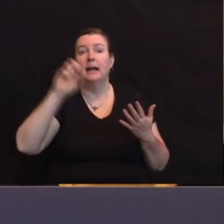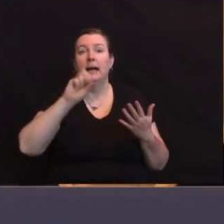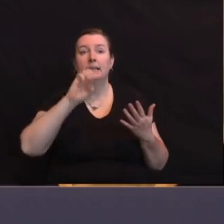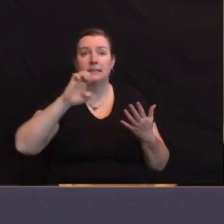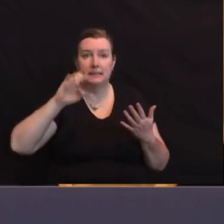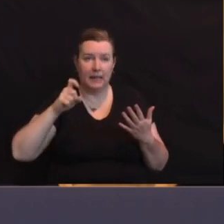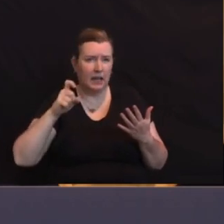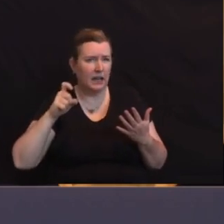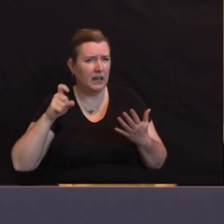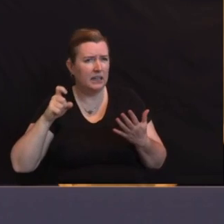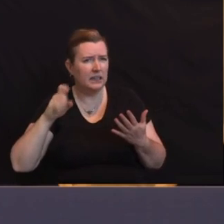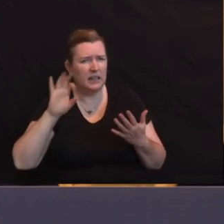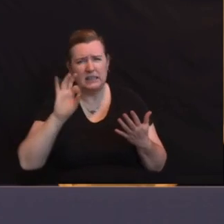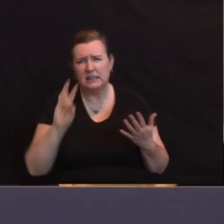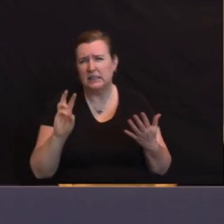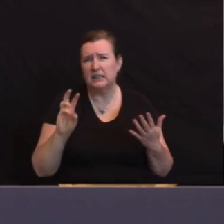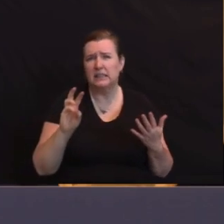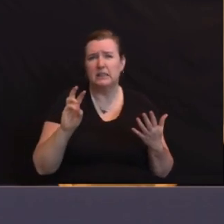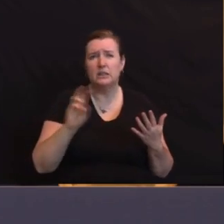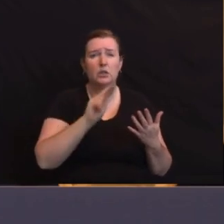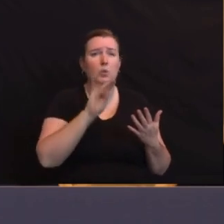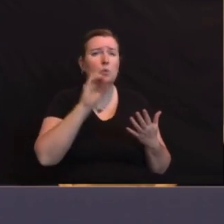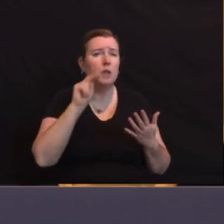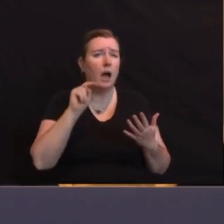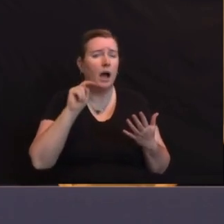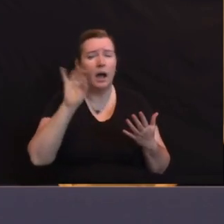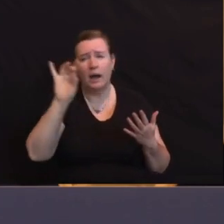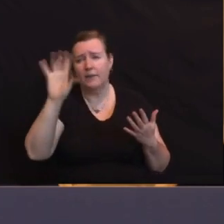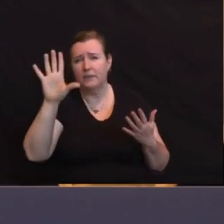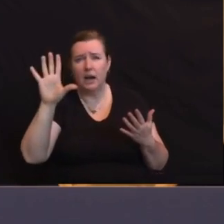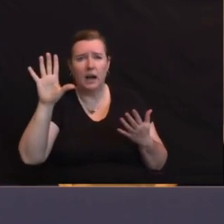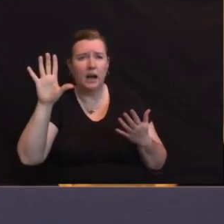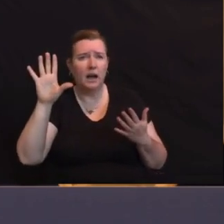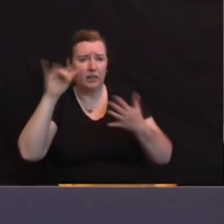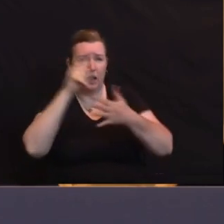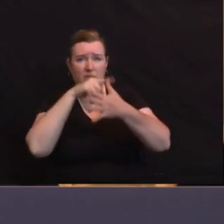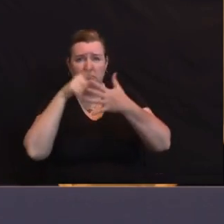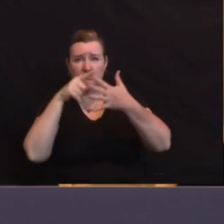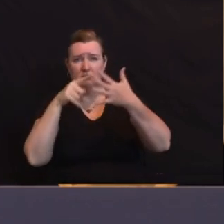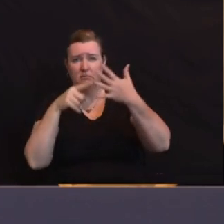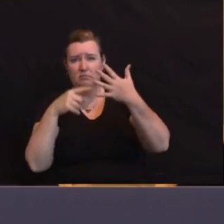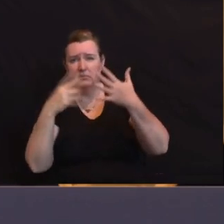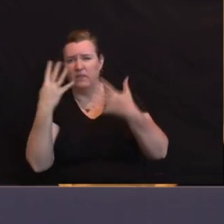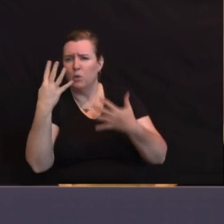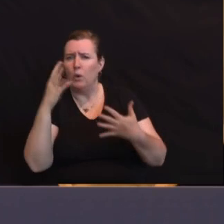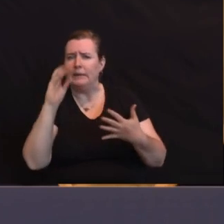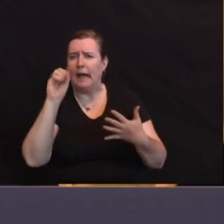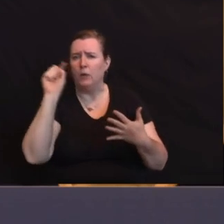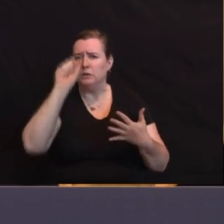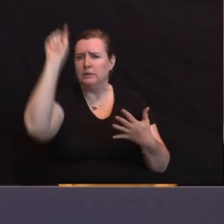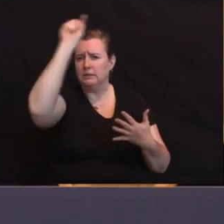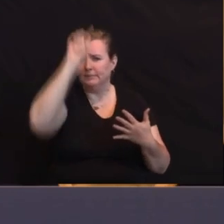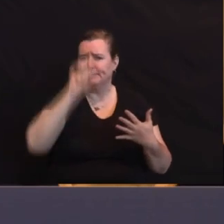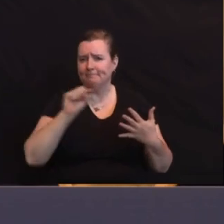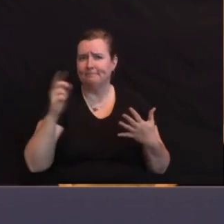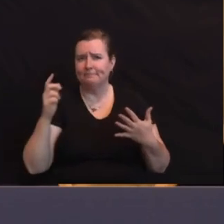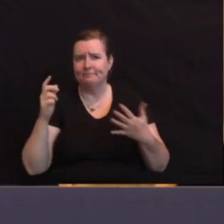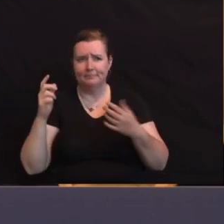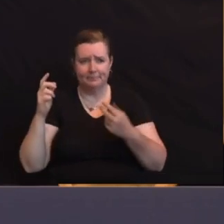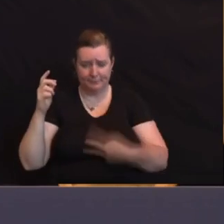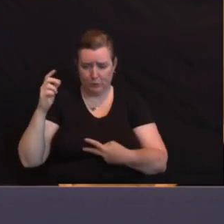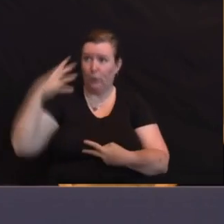Passaic, 89, Union, 85. Those are four counties in addition to the 285 in Ocean and the 128